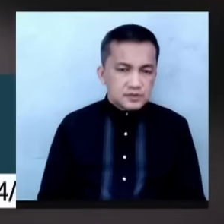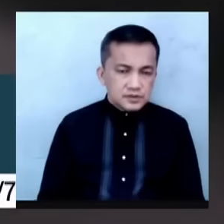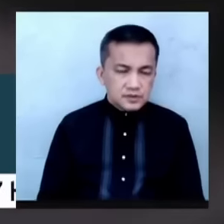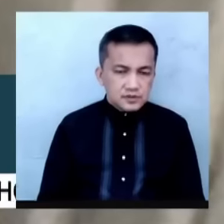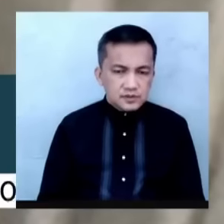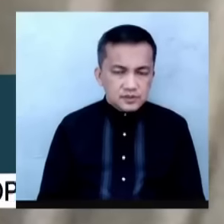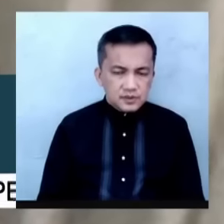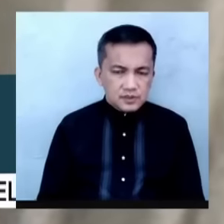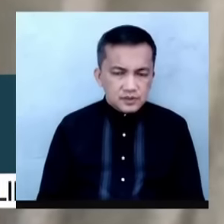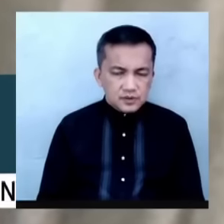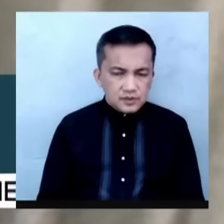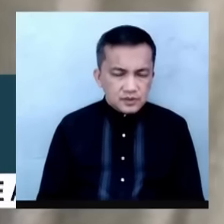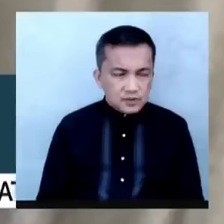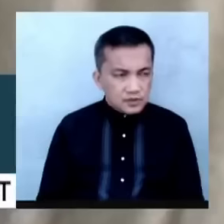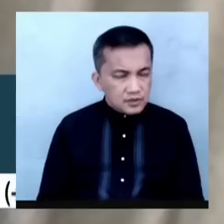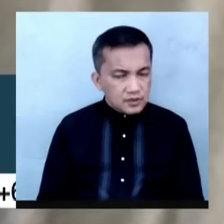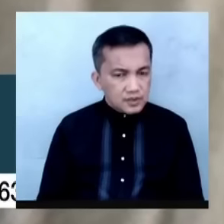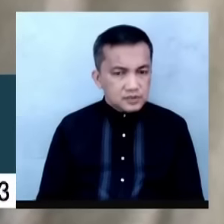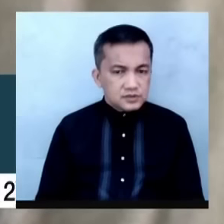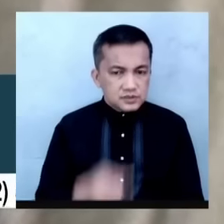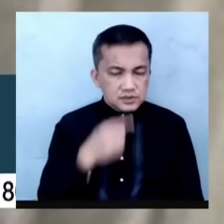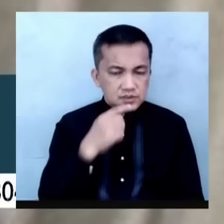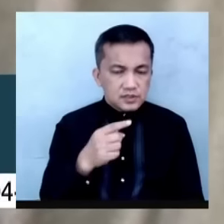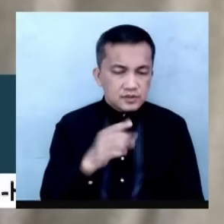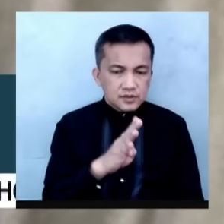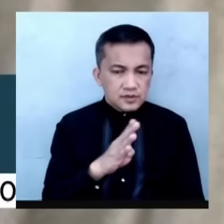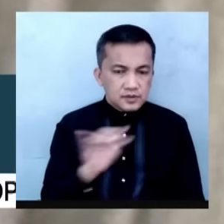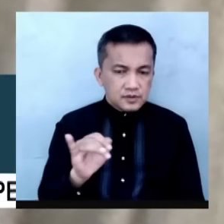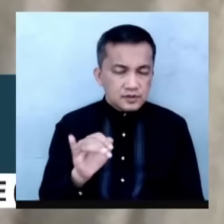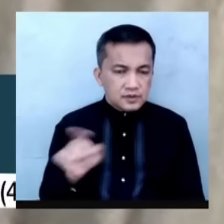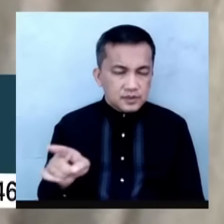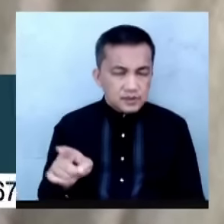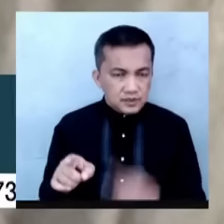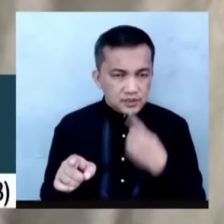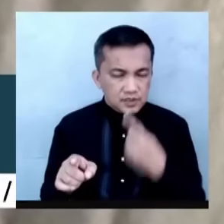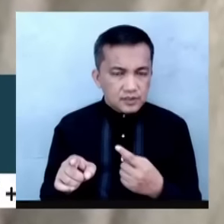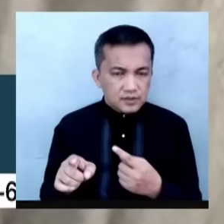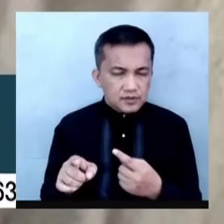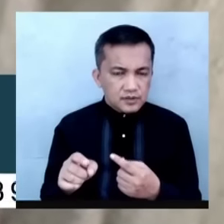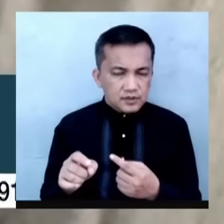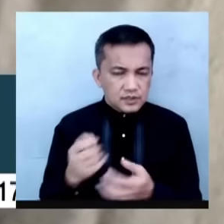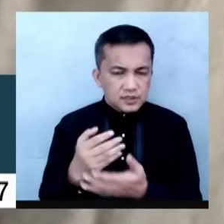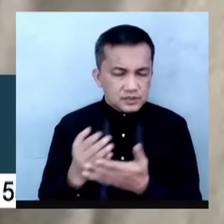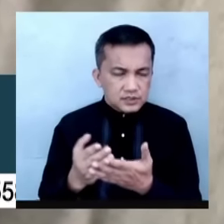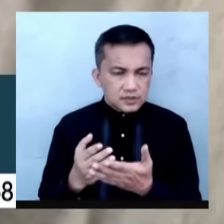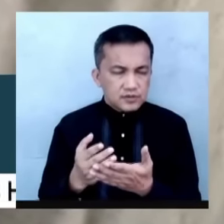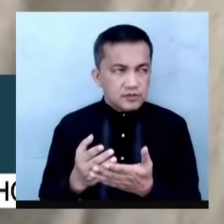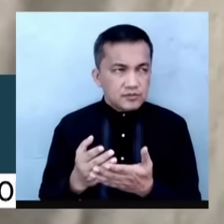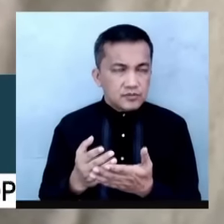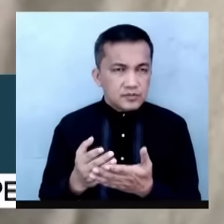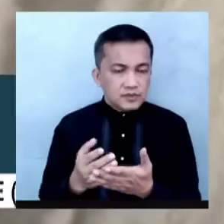verifying that because according to the BI, they also discovered that there are some policemen, there are some